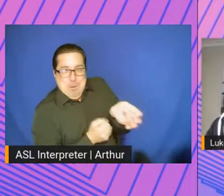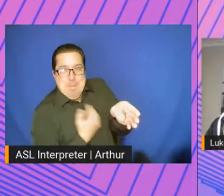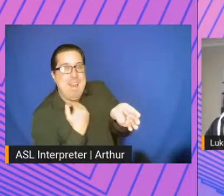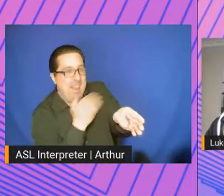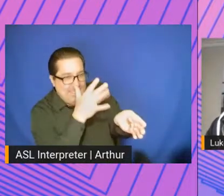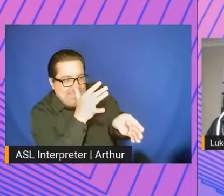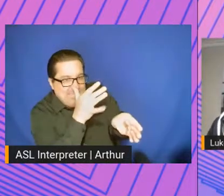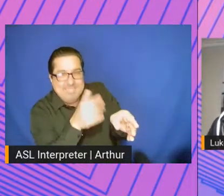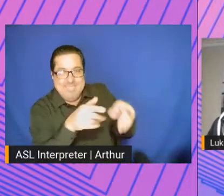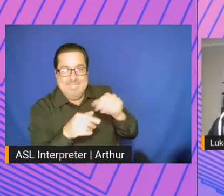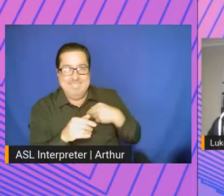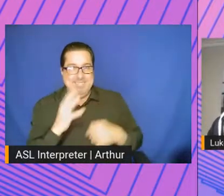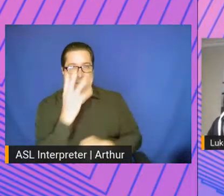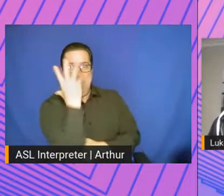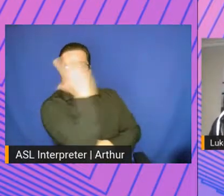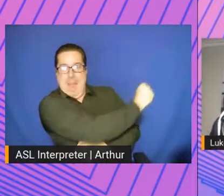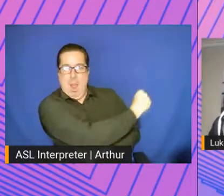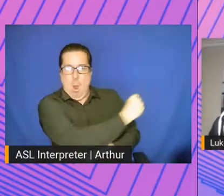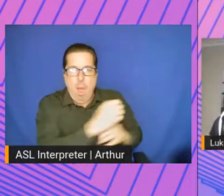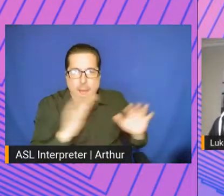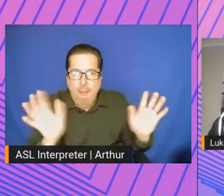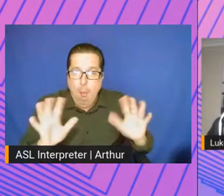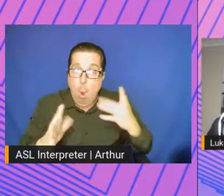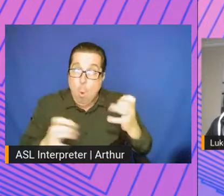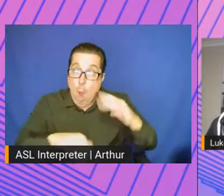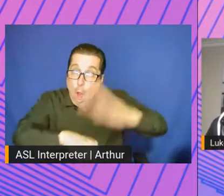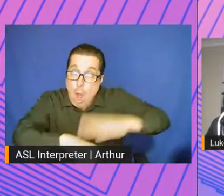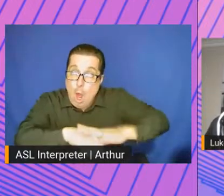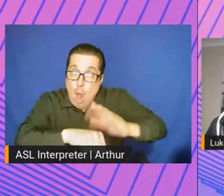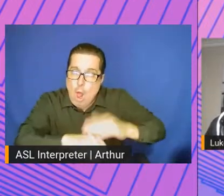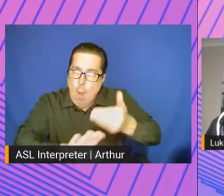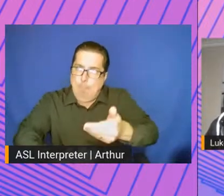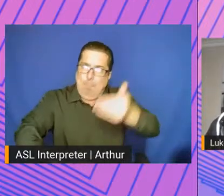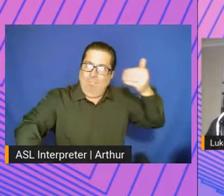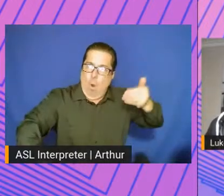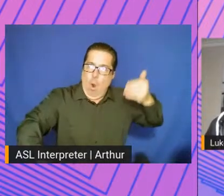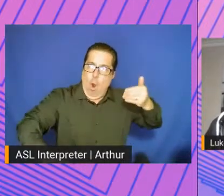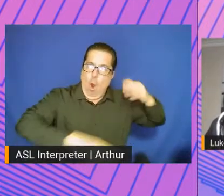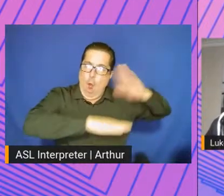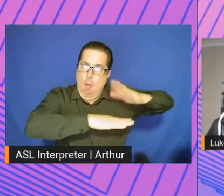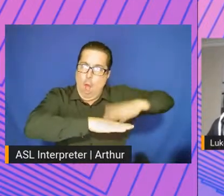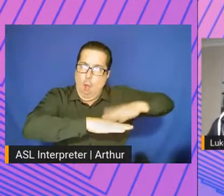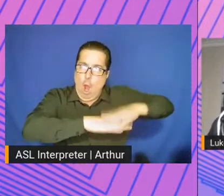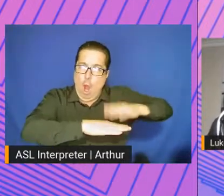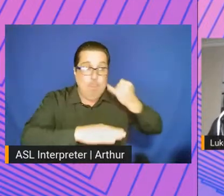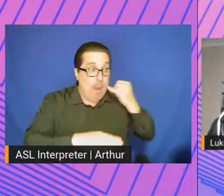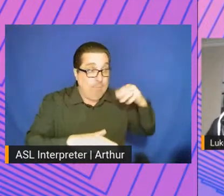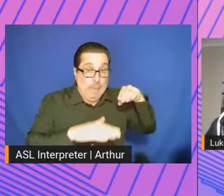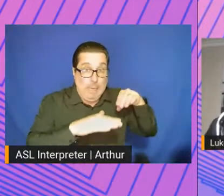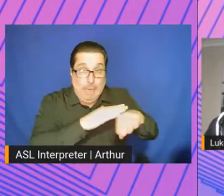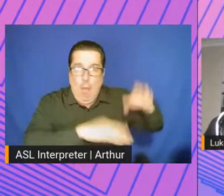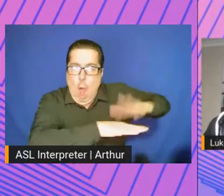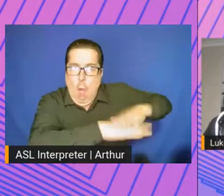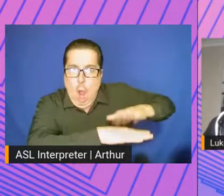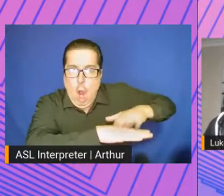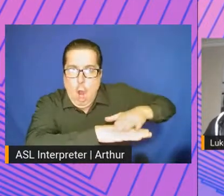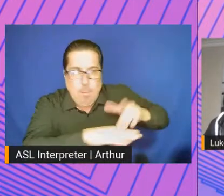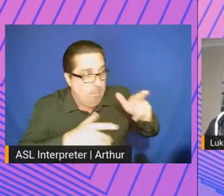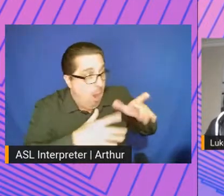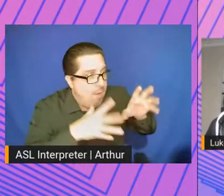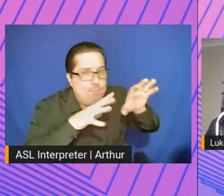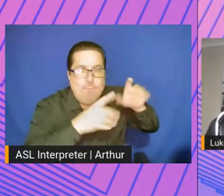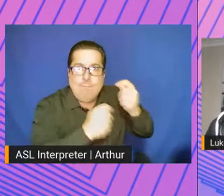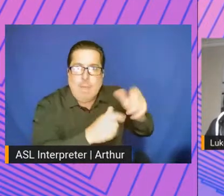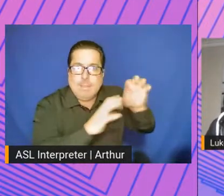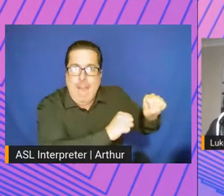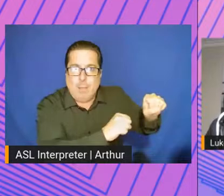the software supply chain is basically an opportunity for you to make use of that. And so with container image scanning, and there are a lot of good tools out there, a